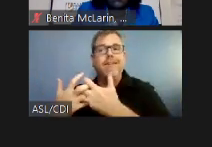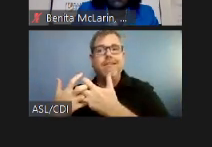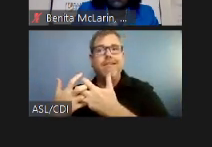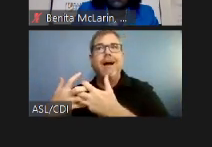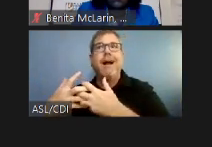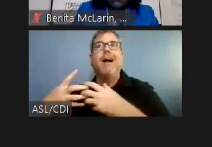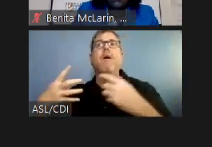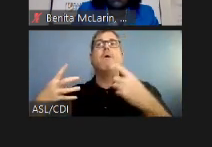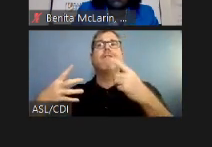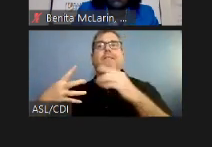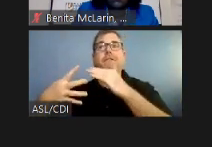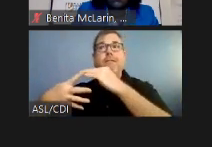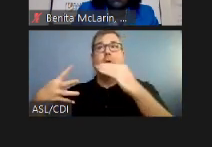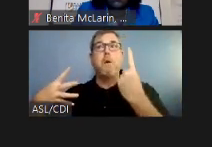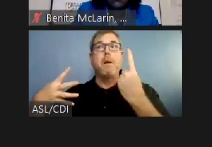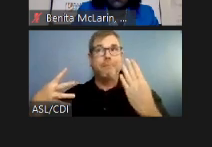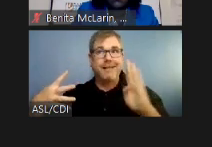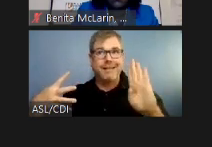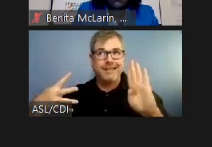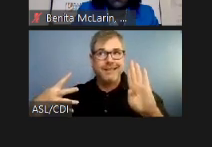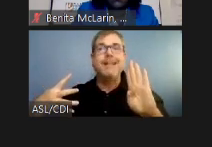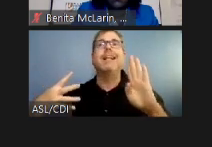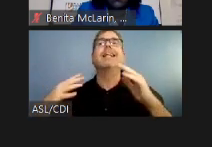Late January or early February.